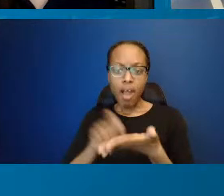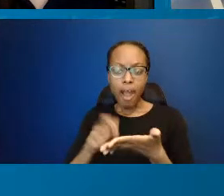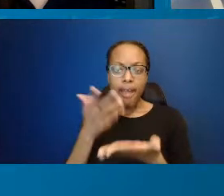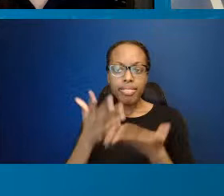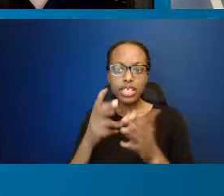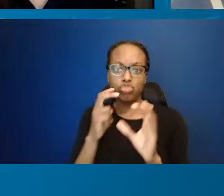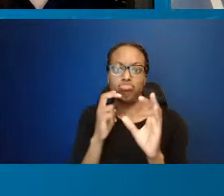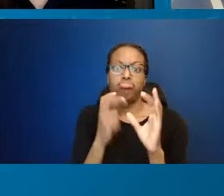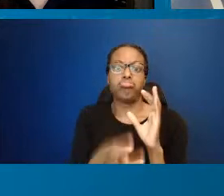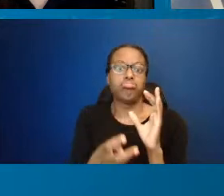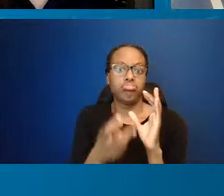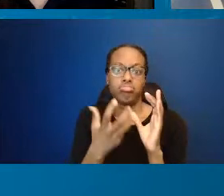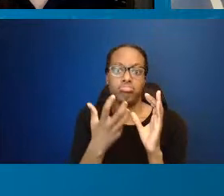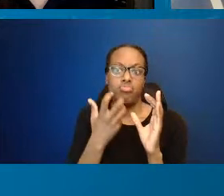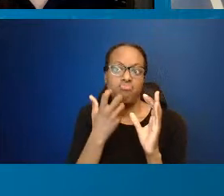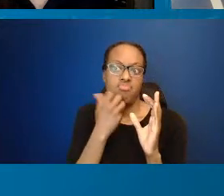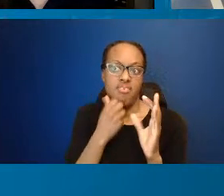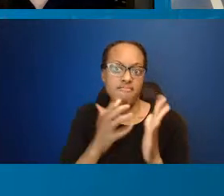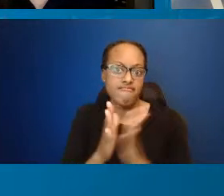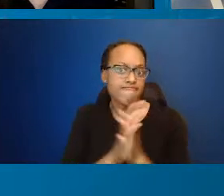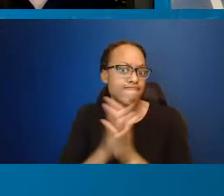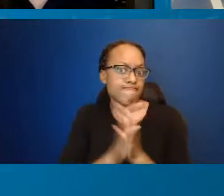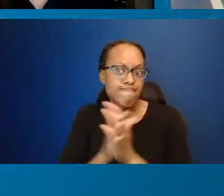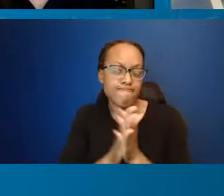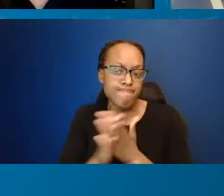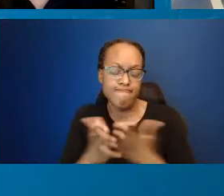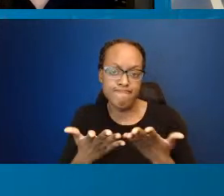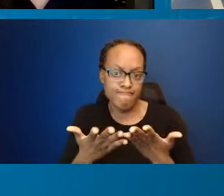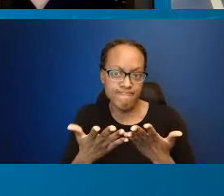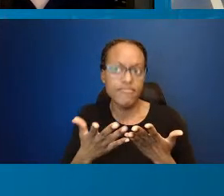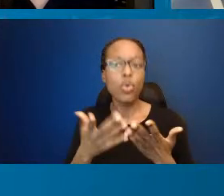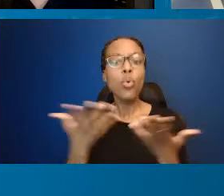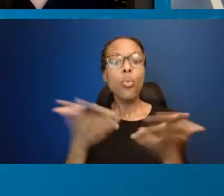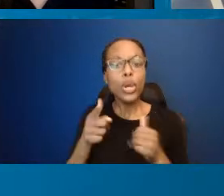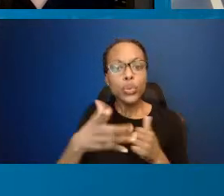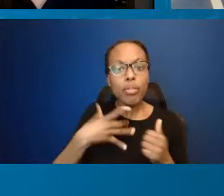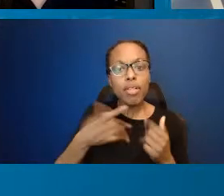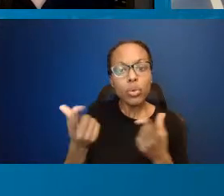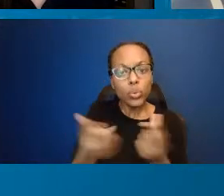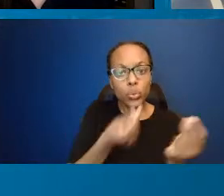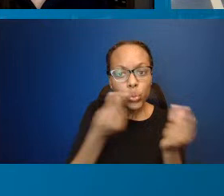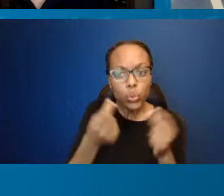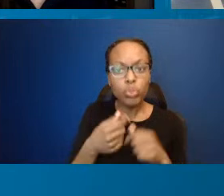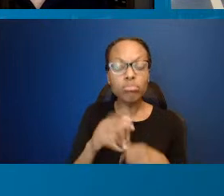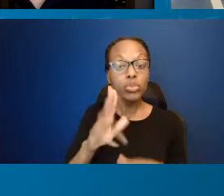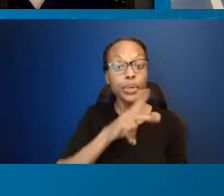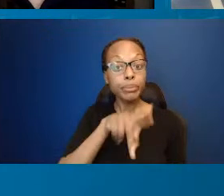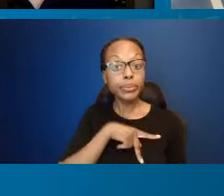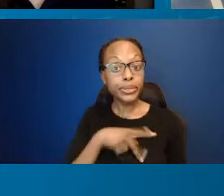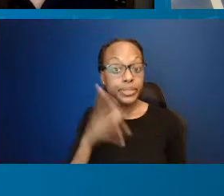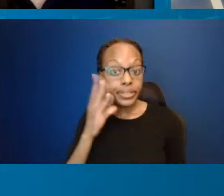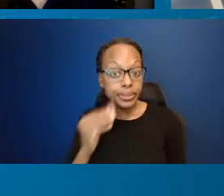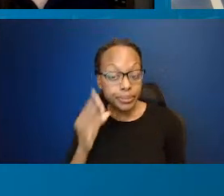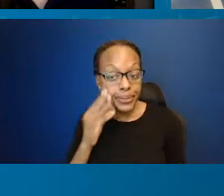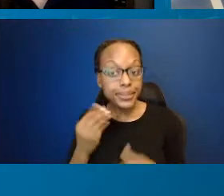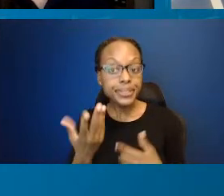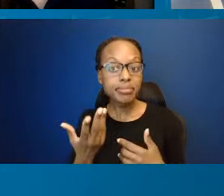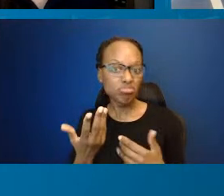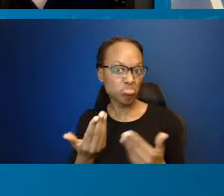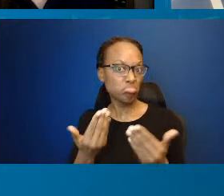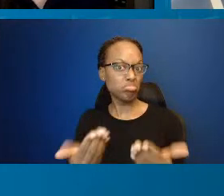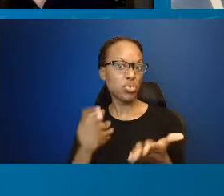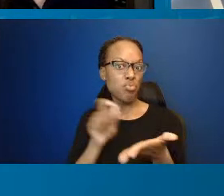what it is that you like to do, you know, or what your own personal experience,